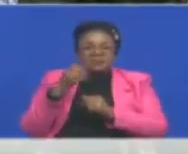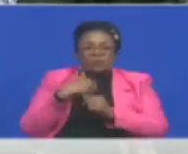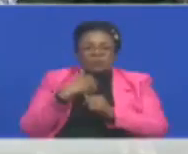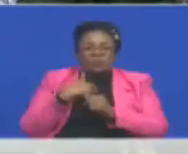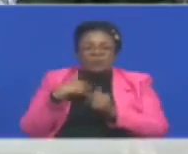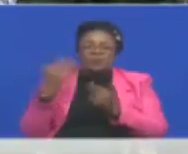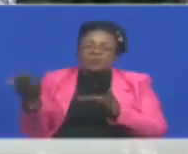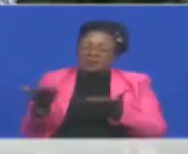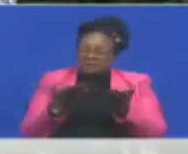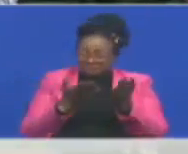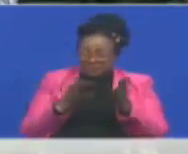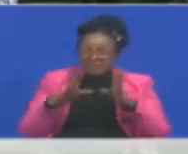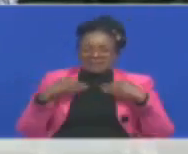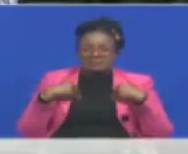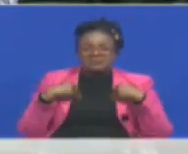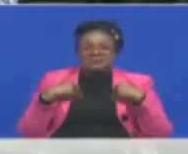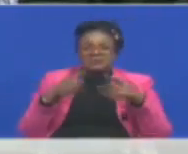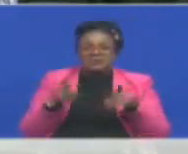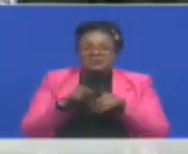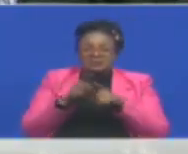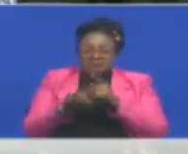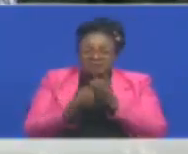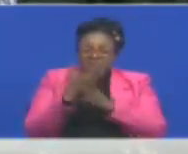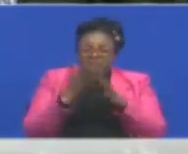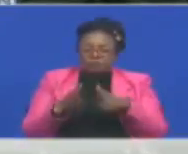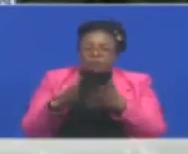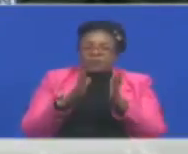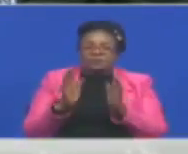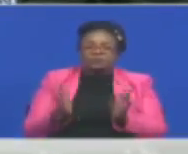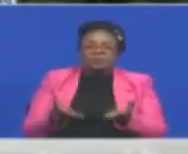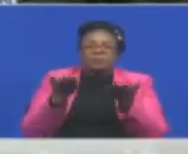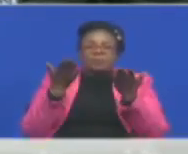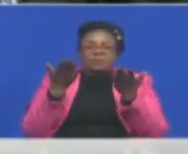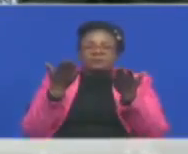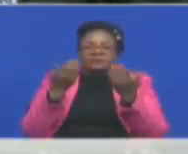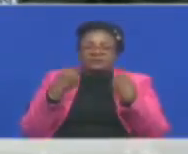welcomes as a creative way towards promoting integration within East Africa.